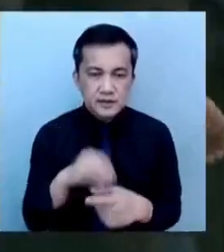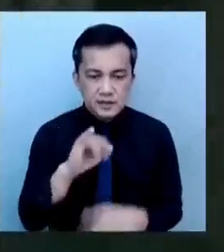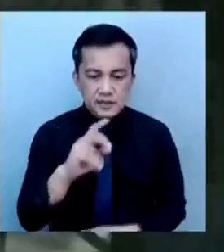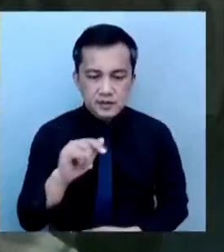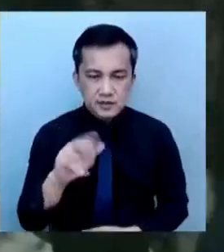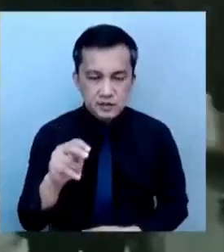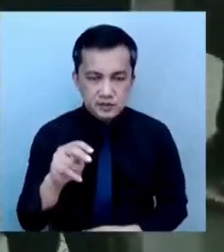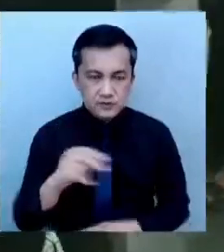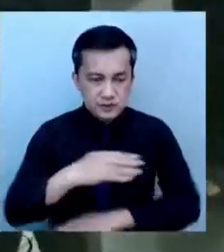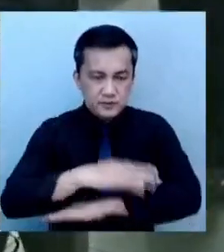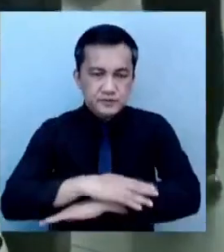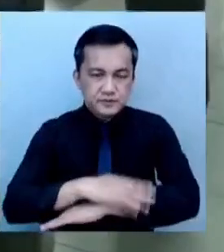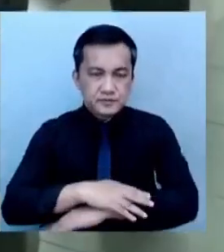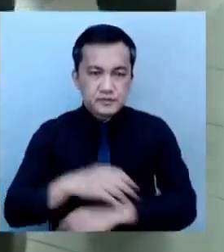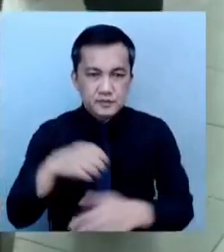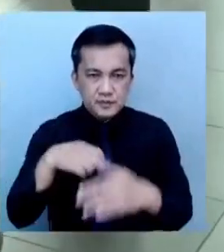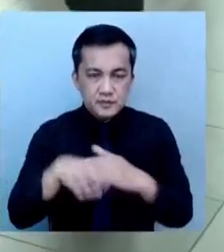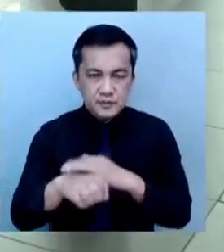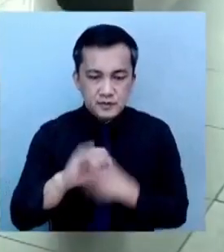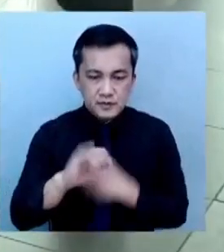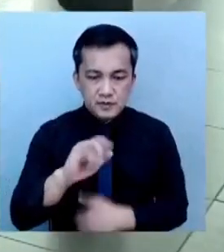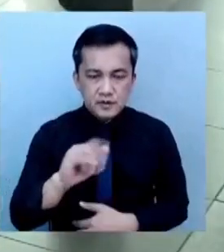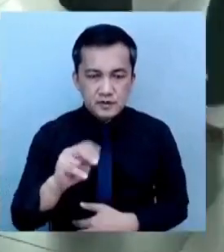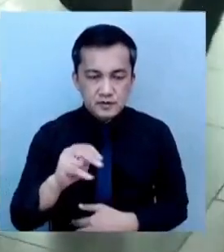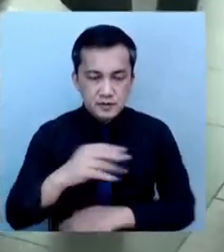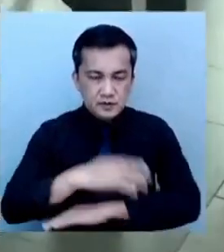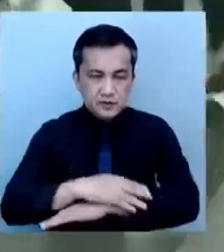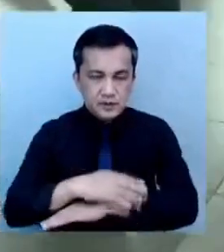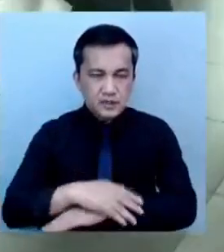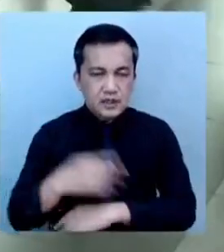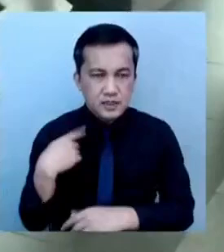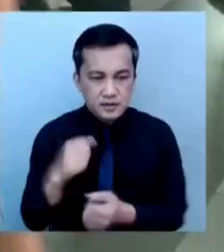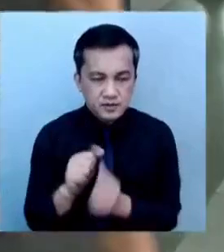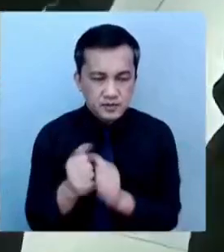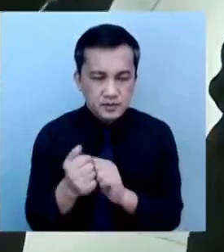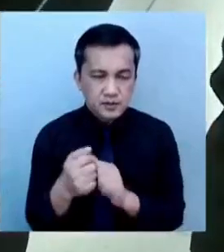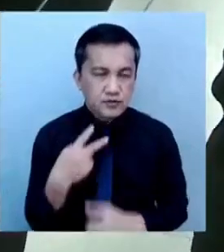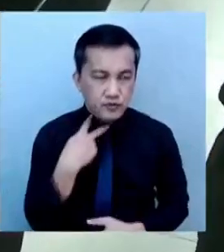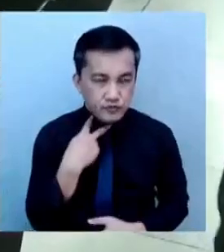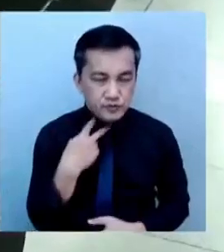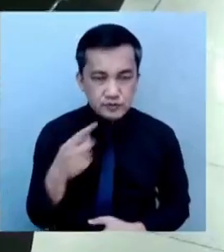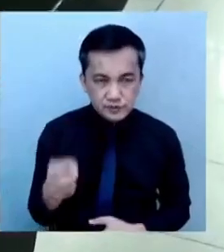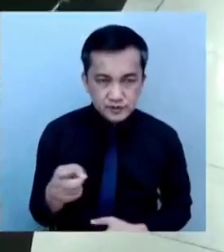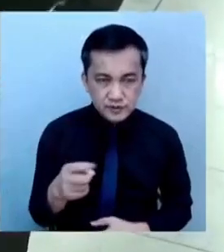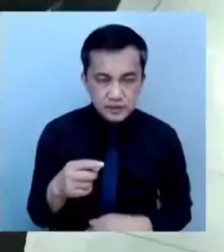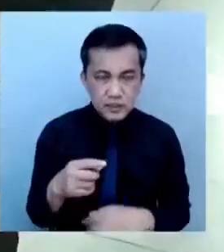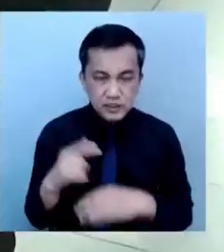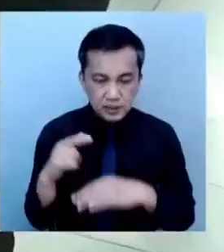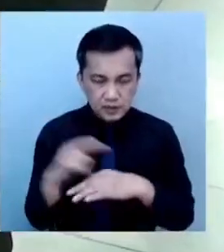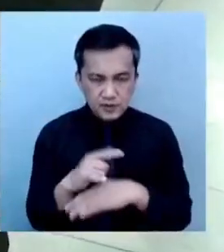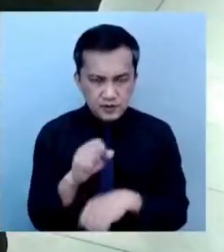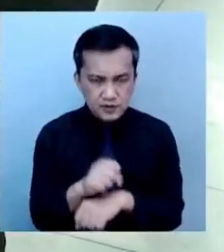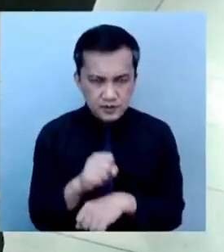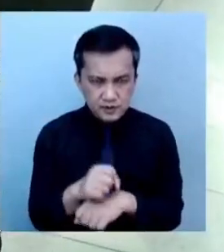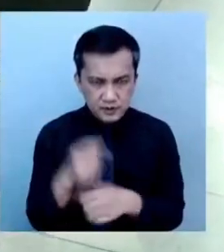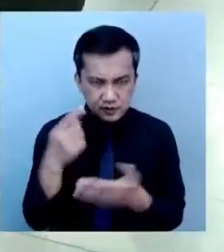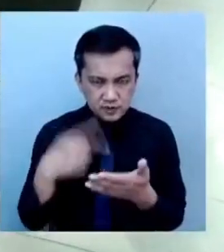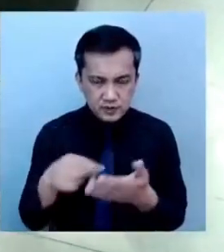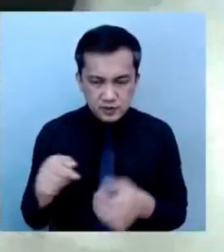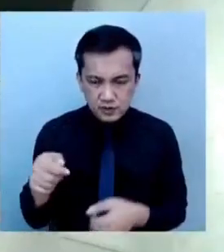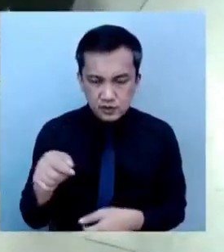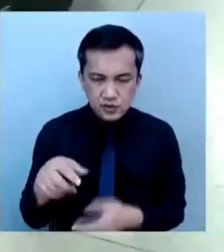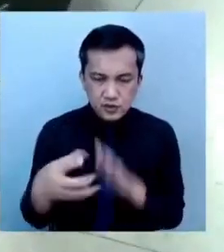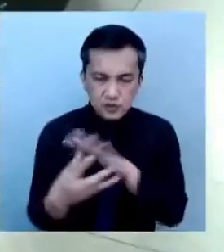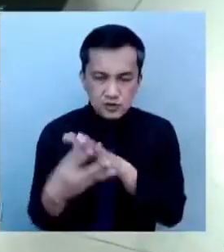The entrance to immigration counters has also become a choke point as airport personnel scan a QR code from the